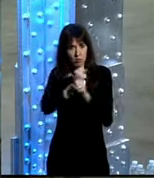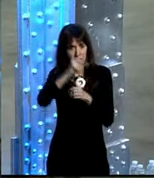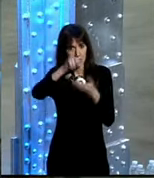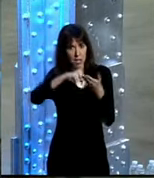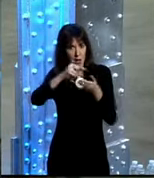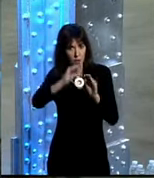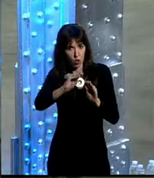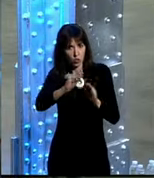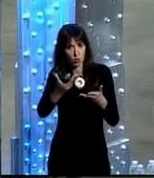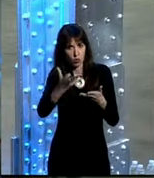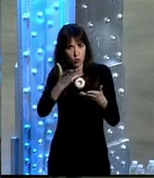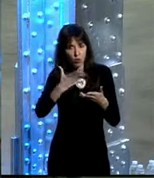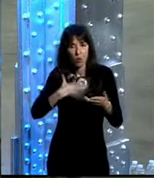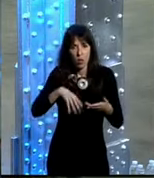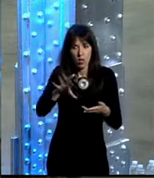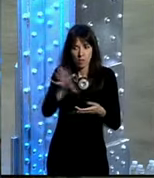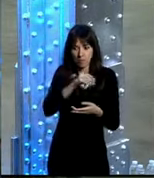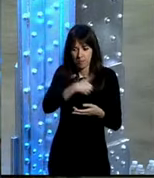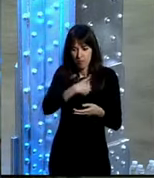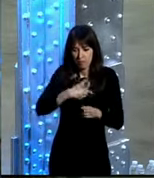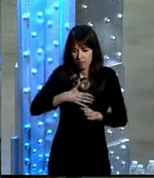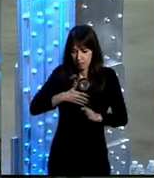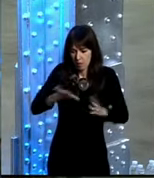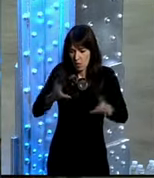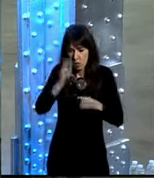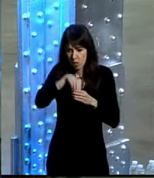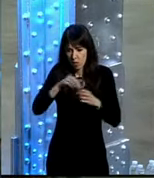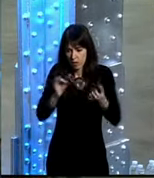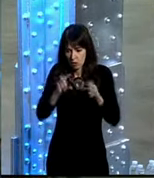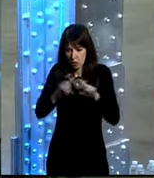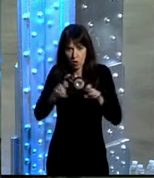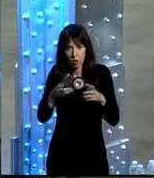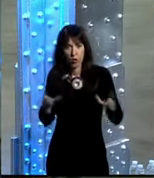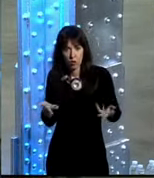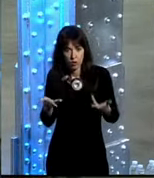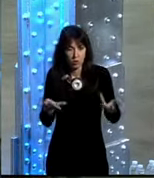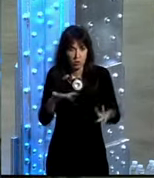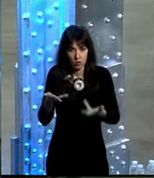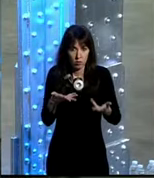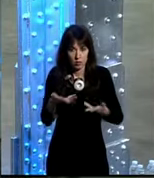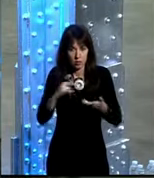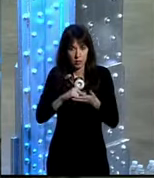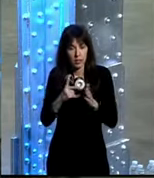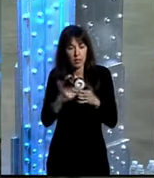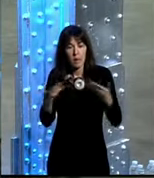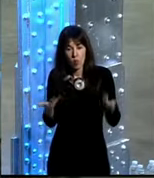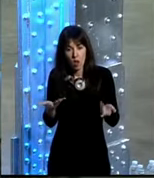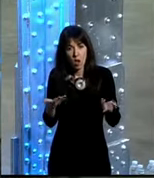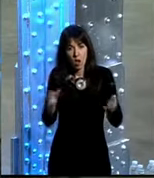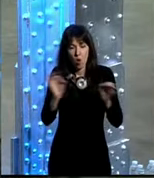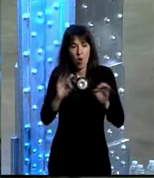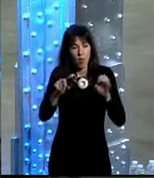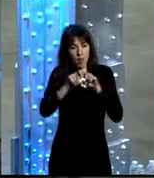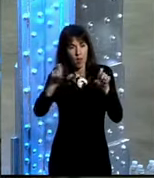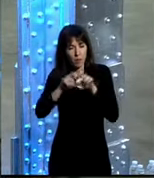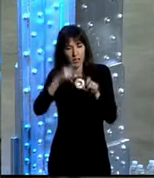They allow the workers understand their own role within the